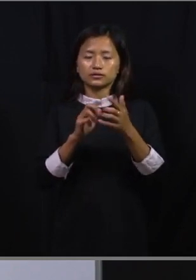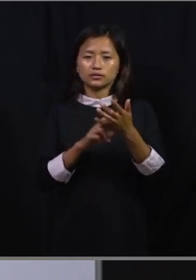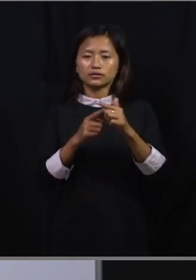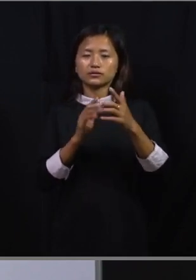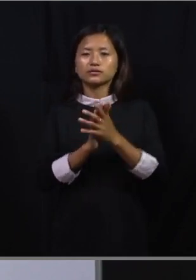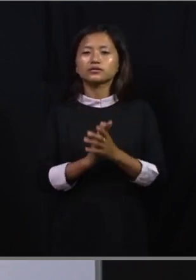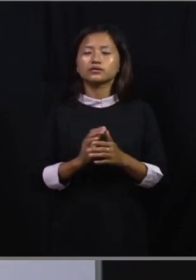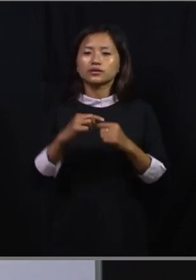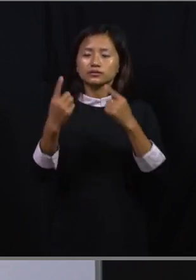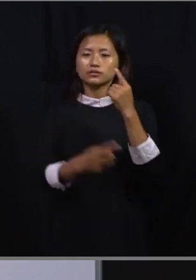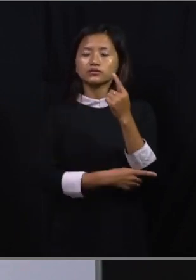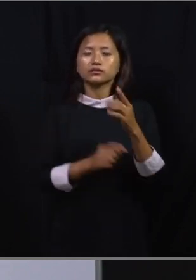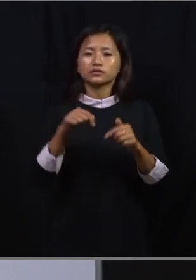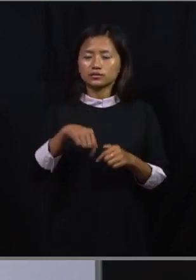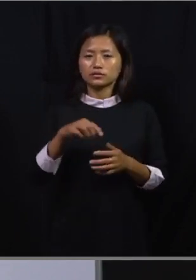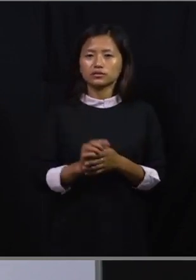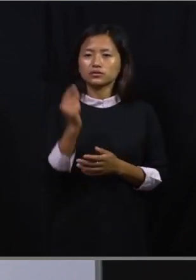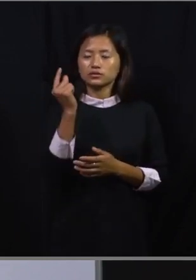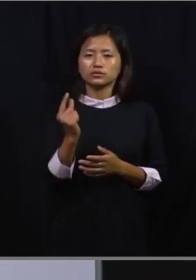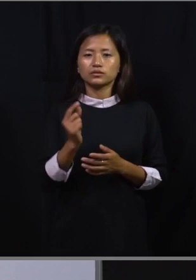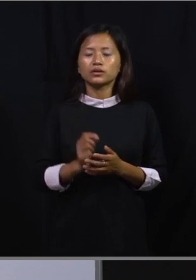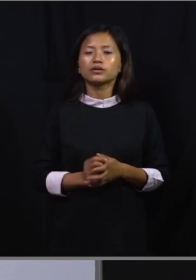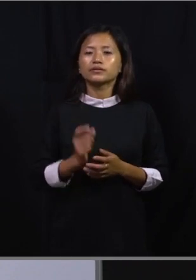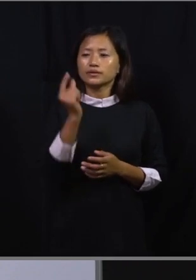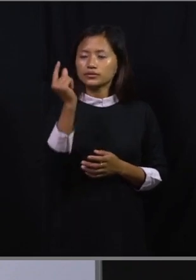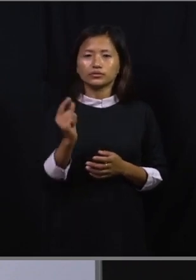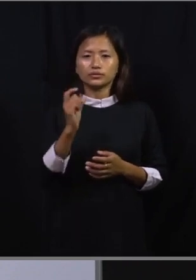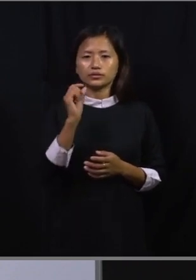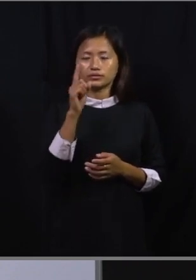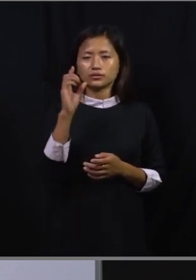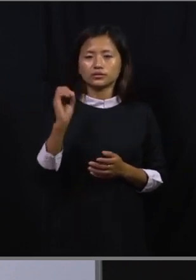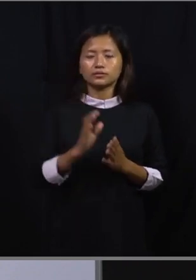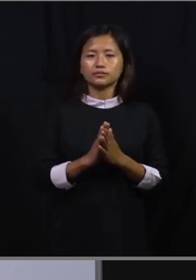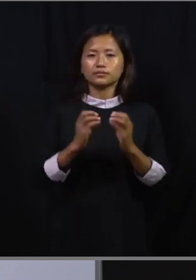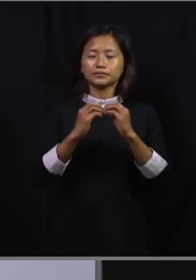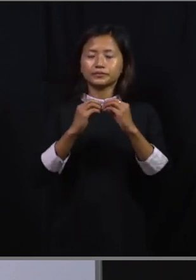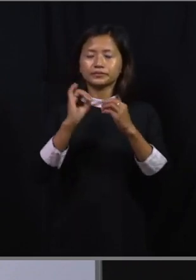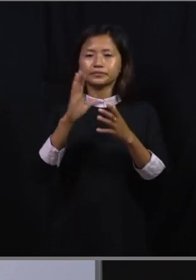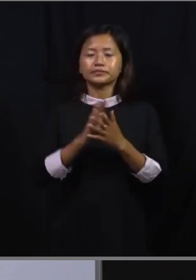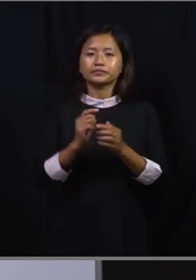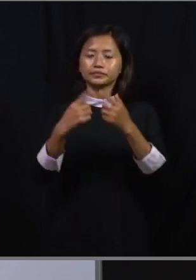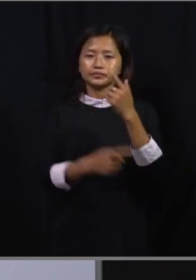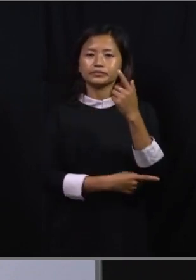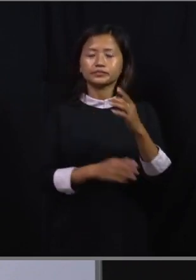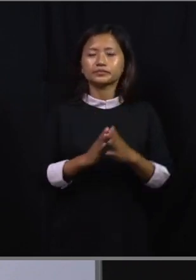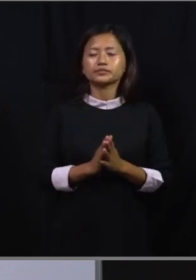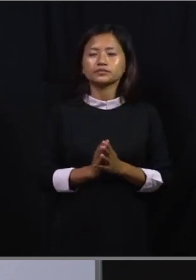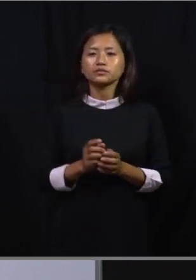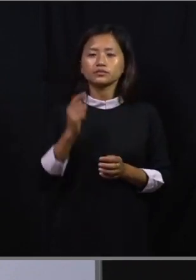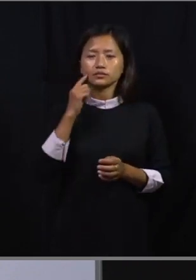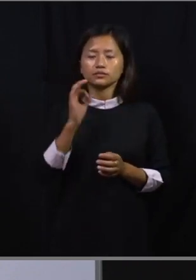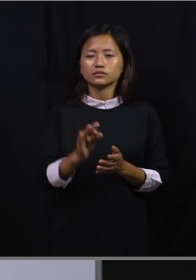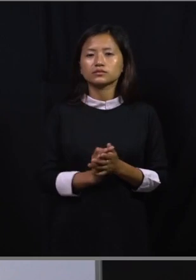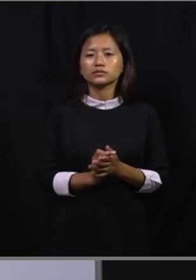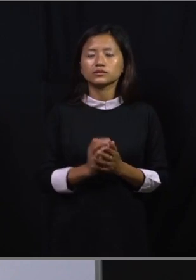with this, we have come to the end of this unit, that is unit 10, end of bipolarity. In this unit, the importance